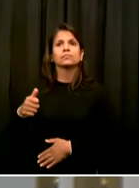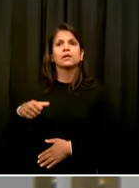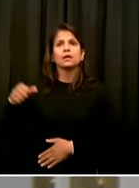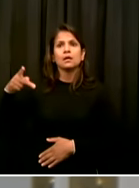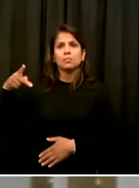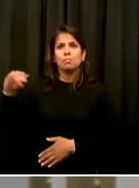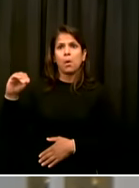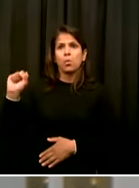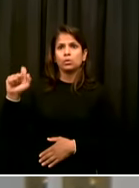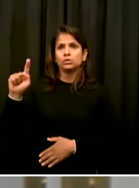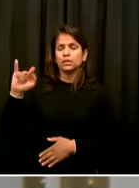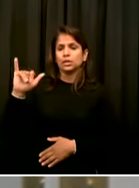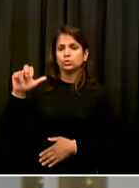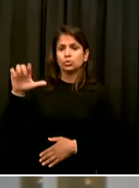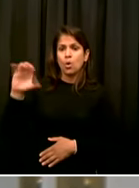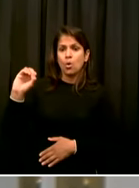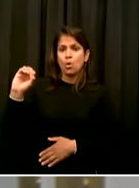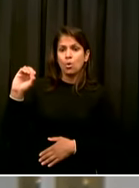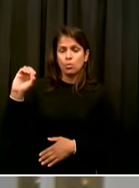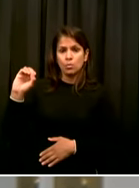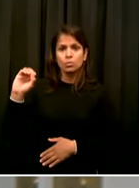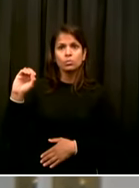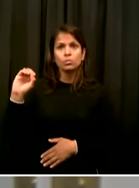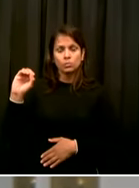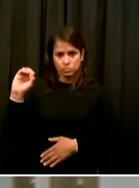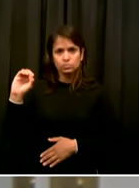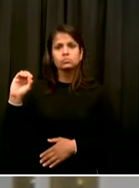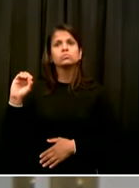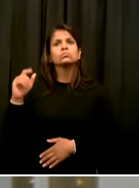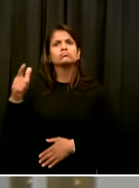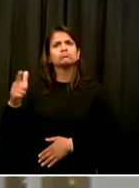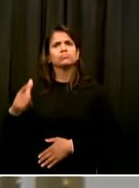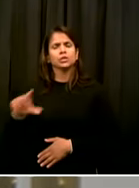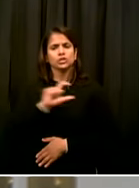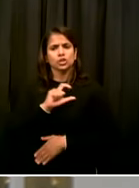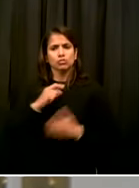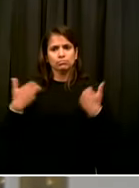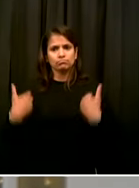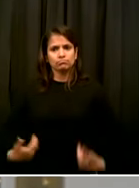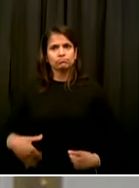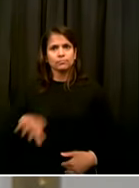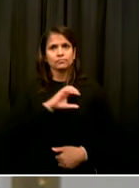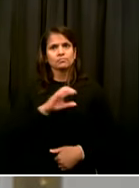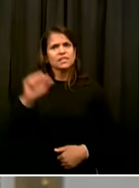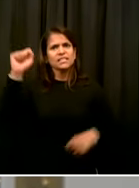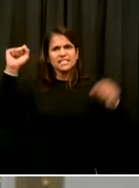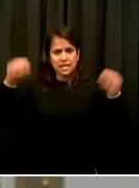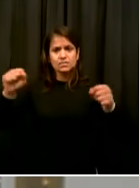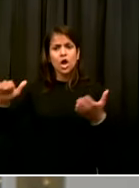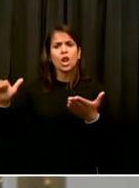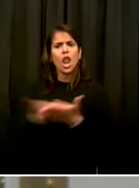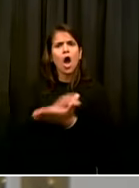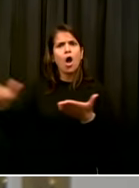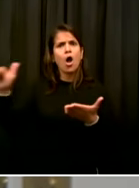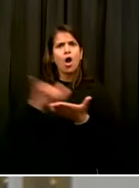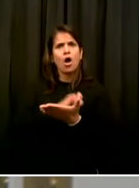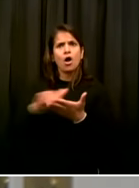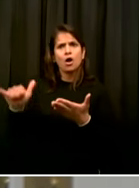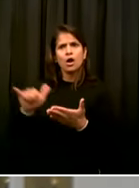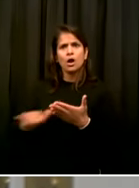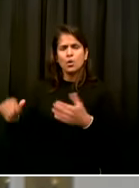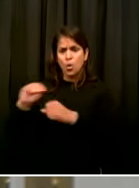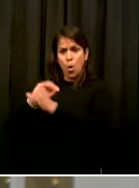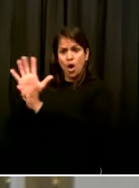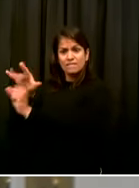brief statement. Keeping New York infection rates low is one of the most critical public safety and health initiatives facing the